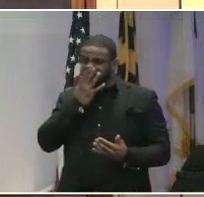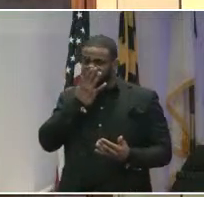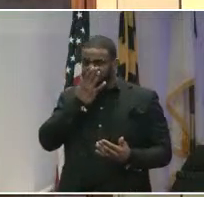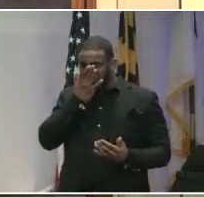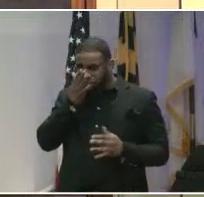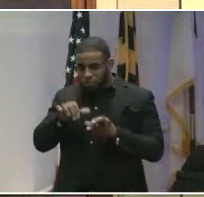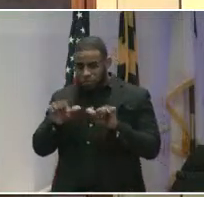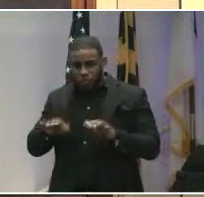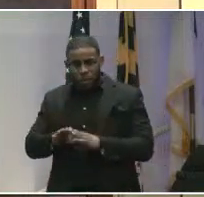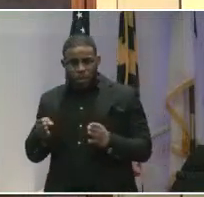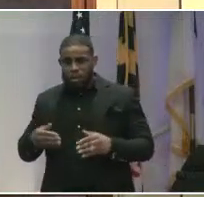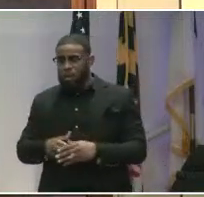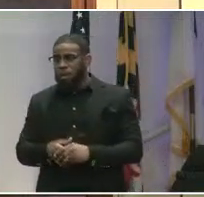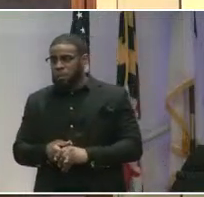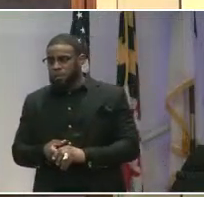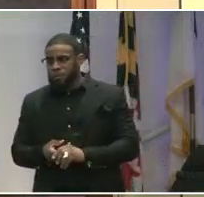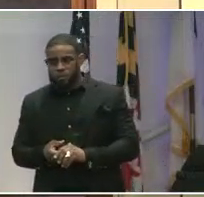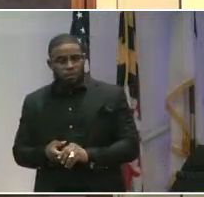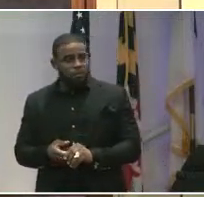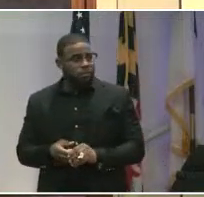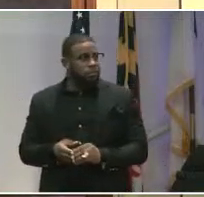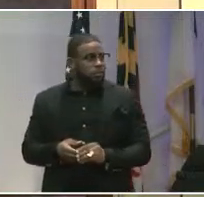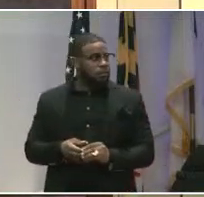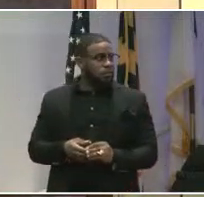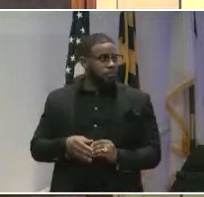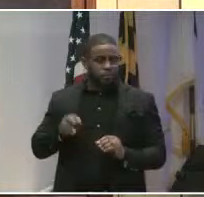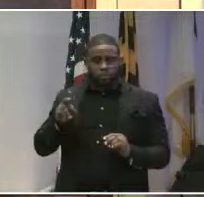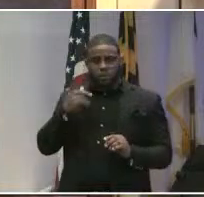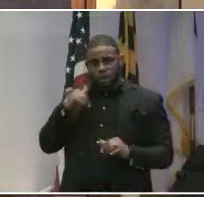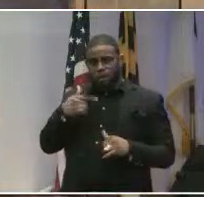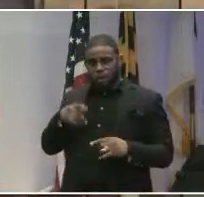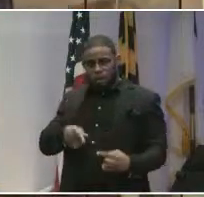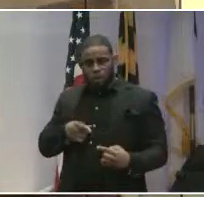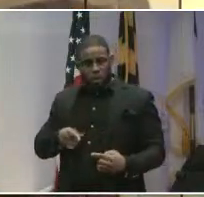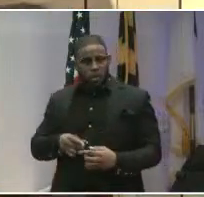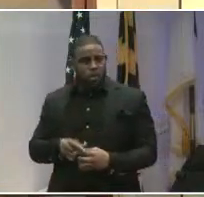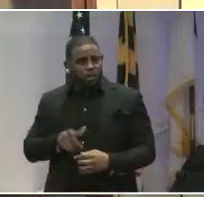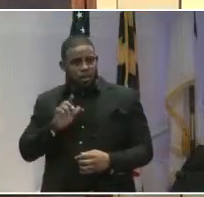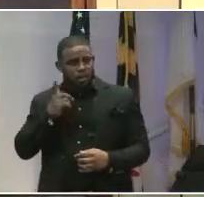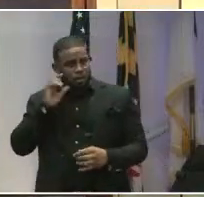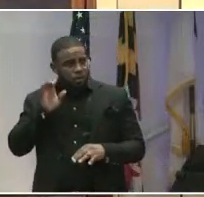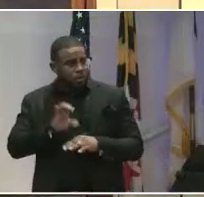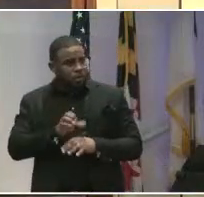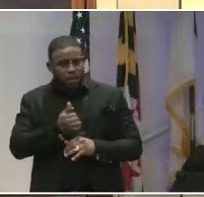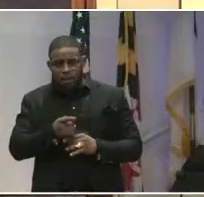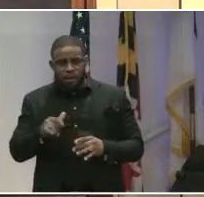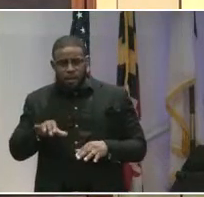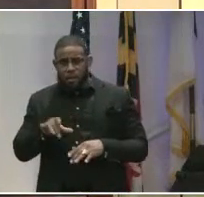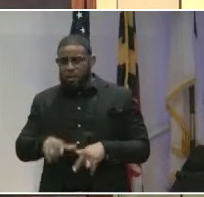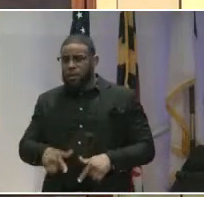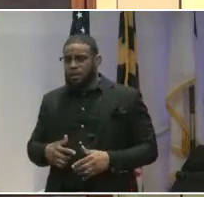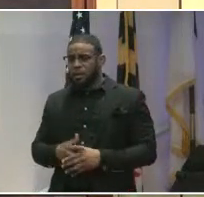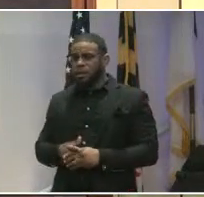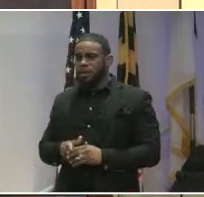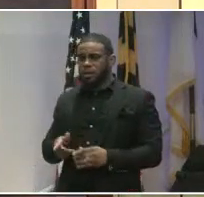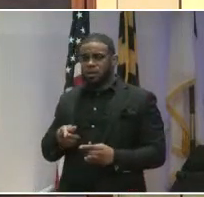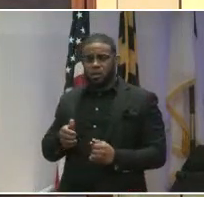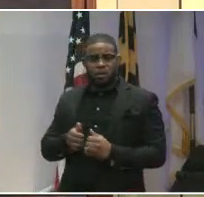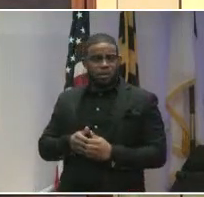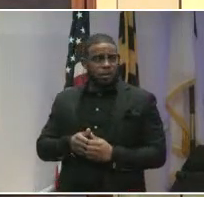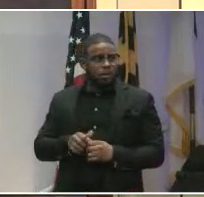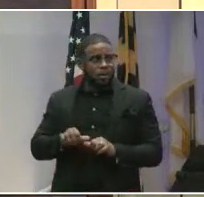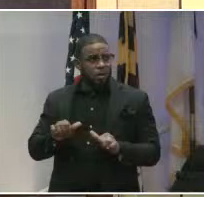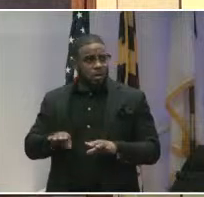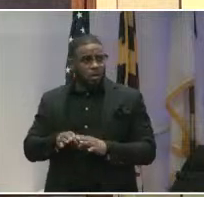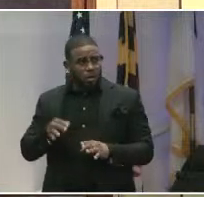the altar is open. I'm gonna start that call. It's a little different call the way it happened. If you've been struggling, not just with church, anything in your life that you're struggling with, the